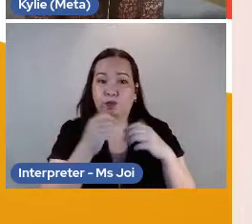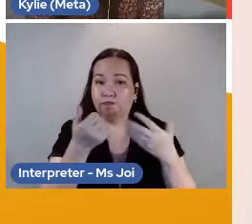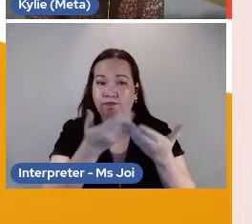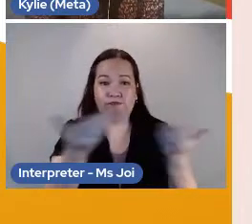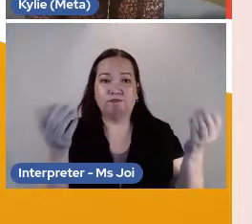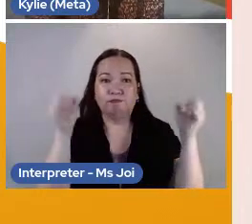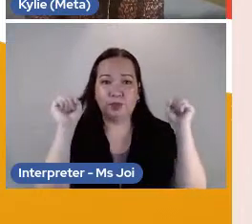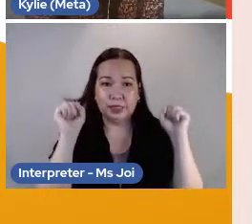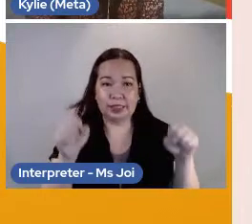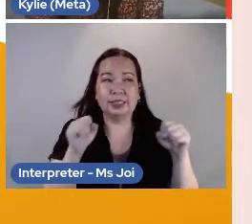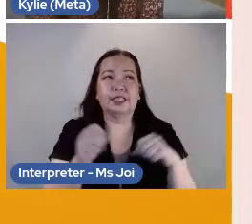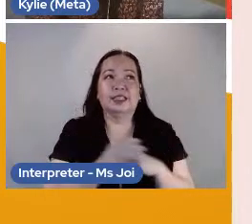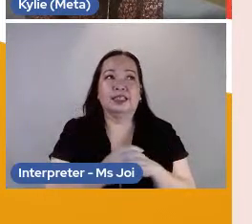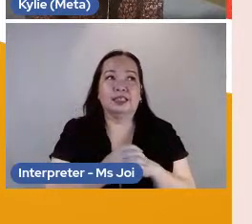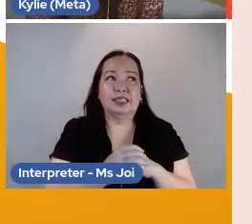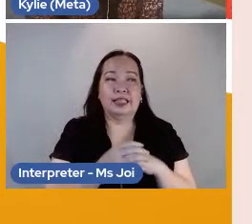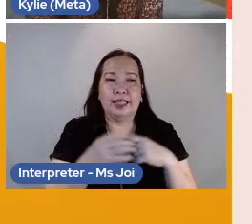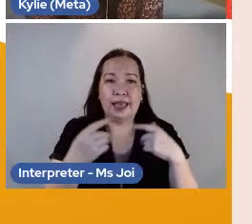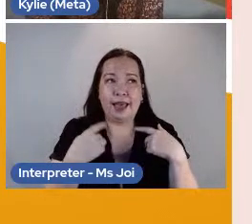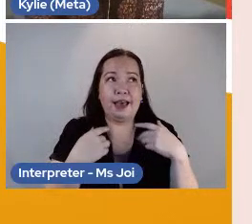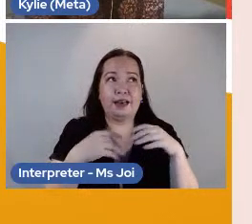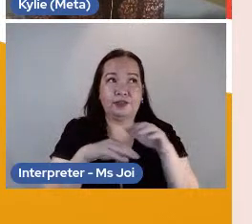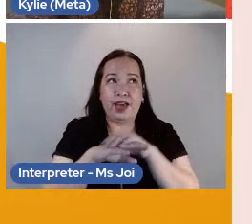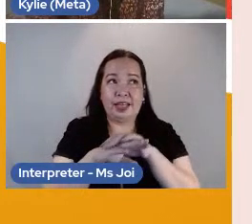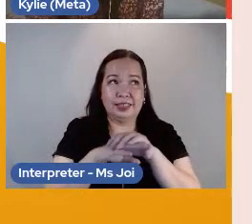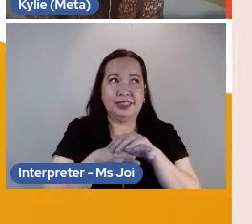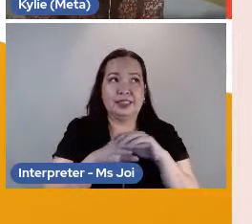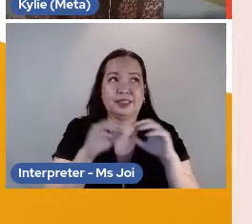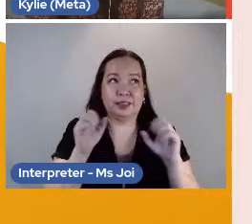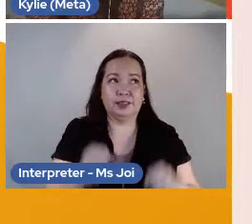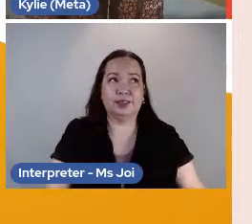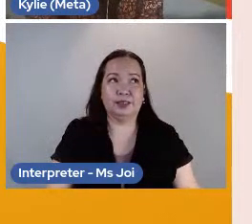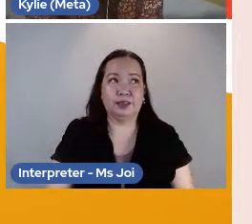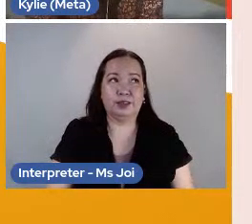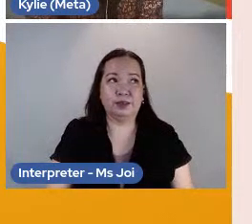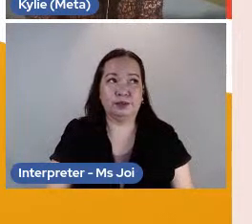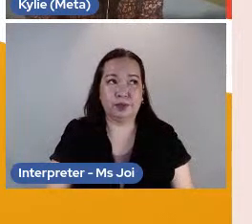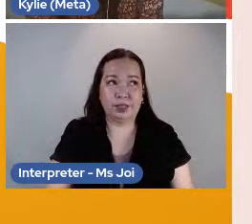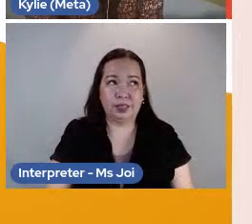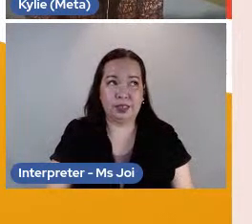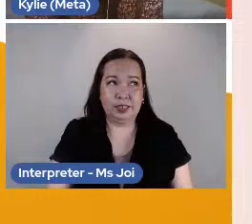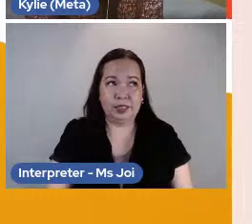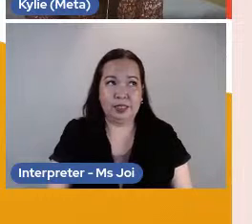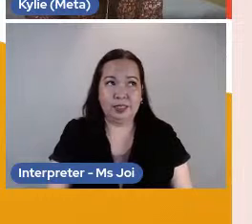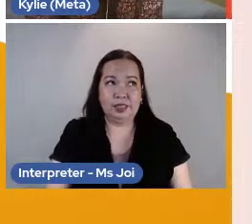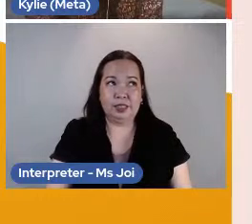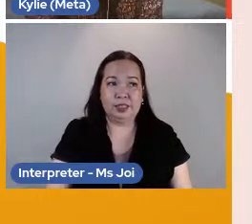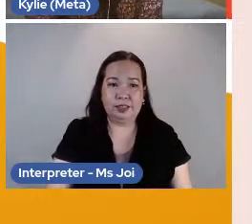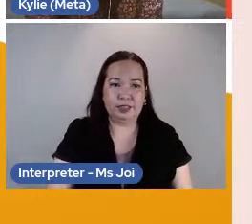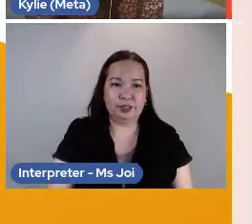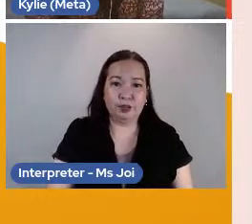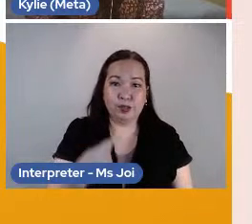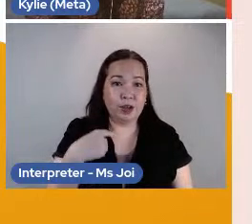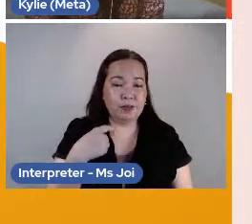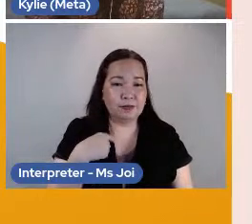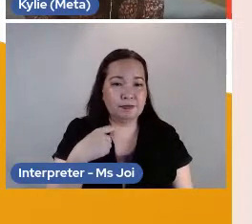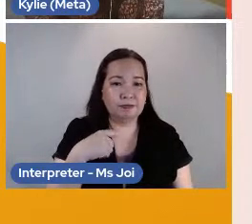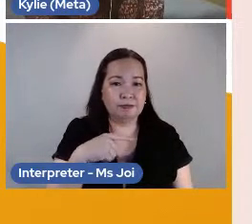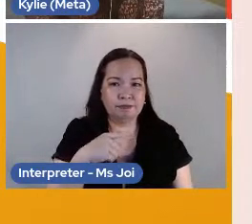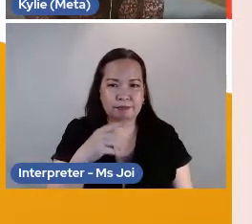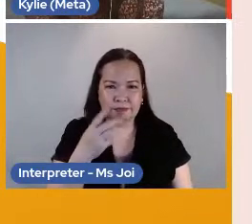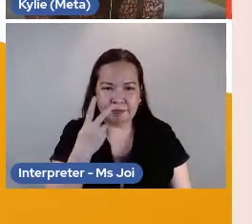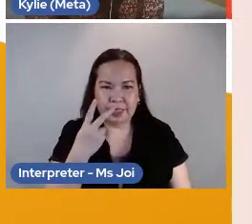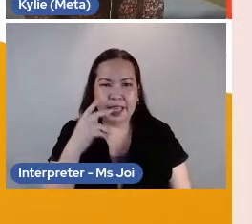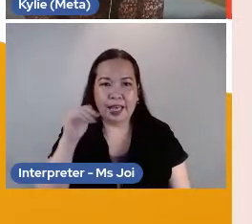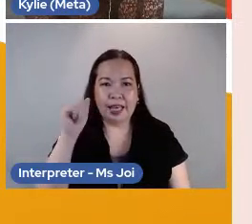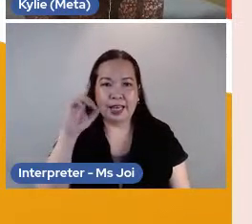to request access to the API. And you can do that through the ad library homepage. And a link